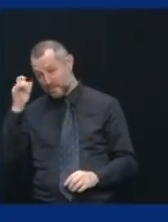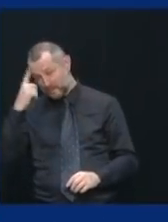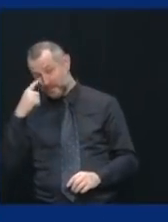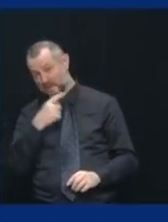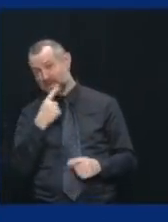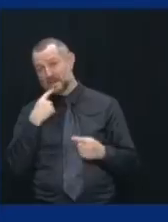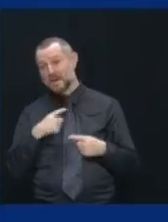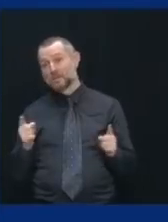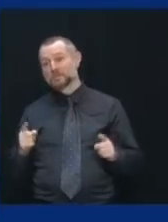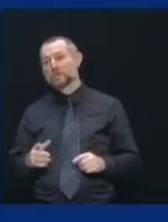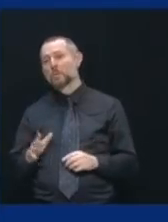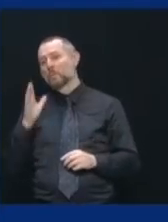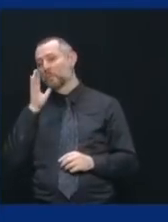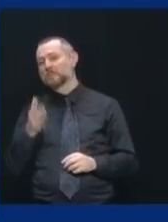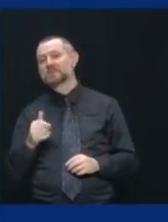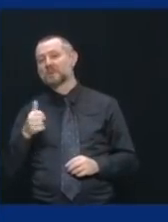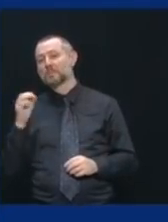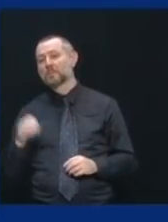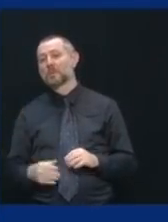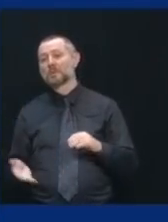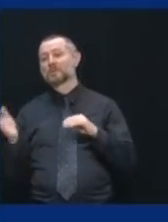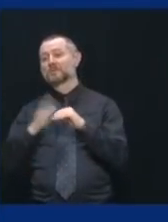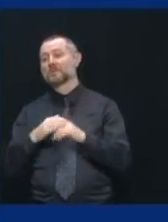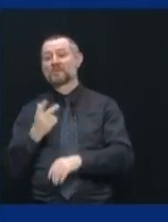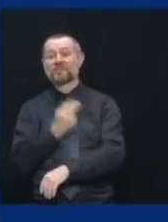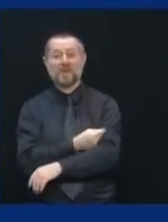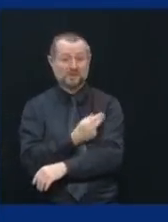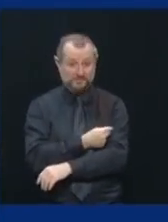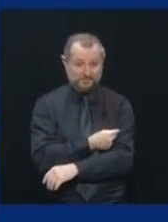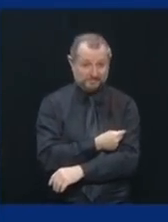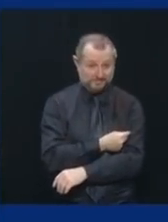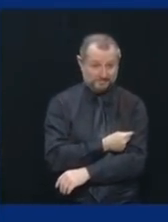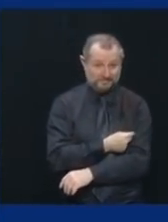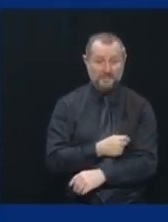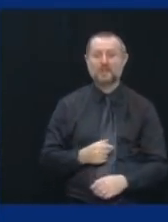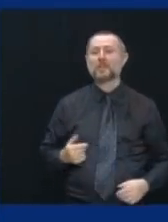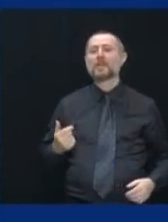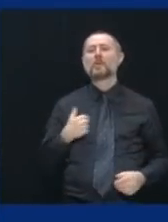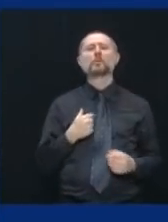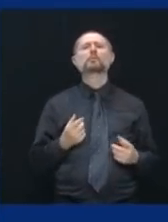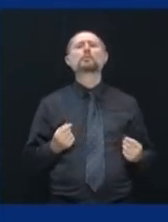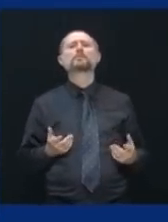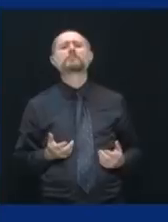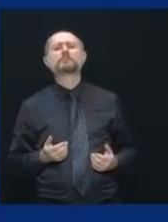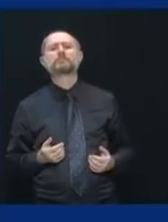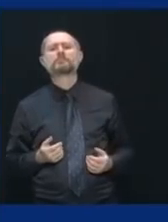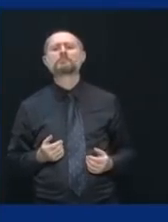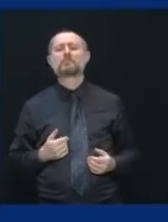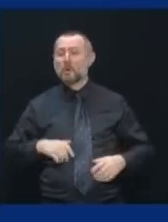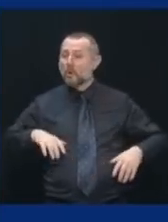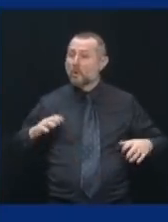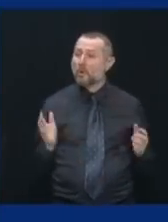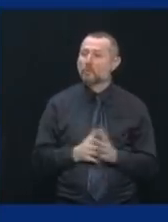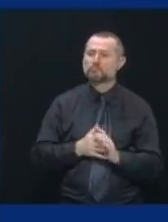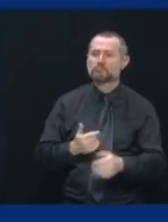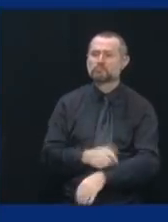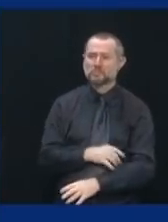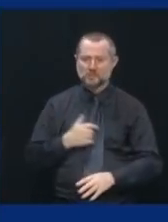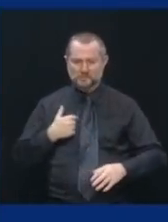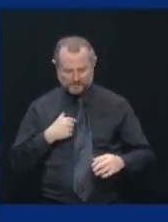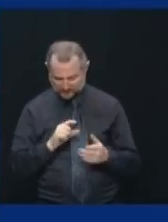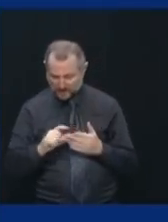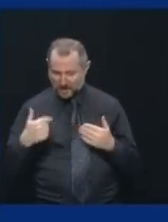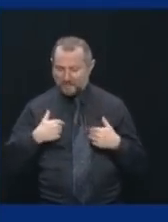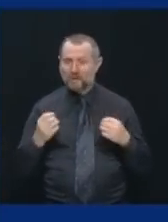getting 10% more vaccine doses, then I said we have more doses available,